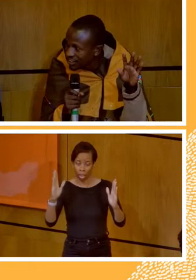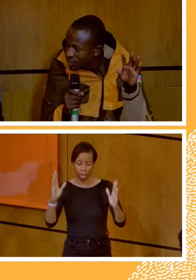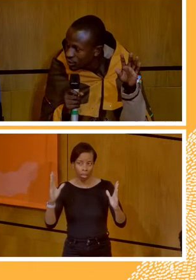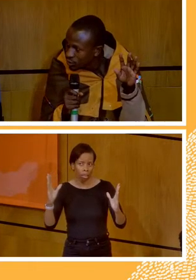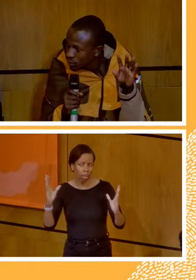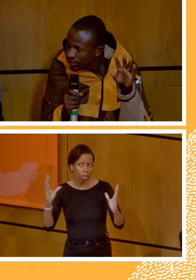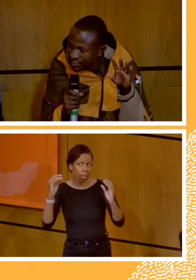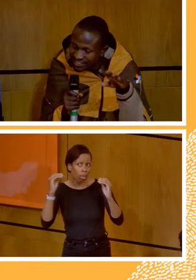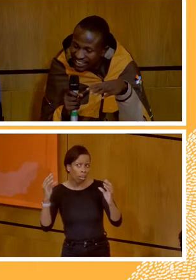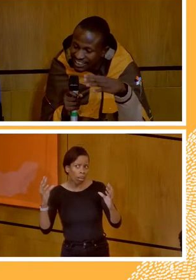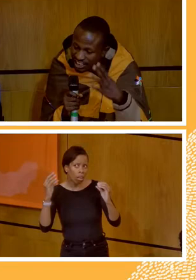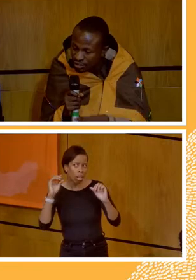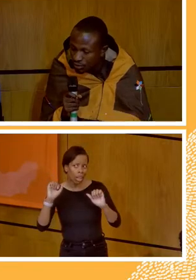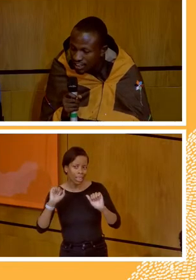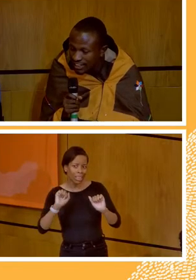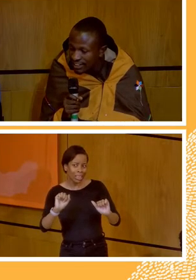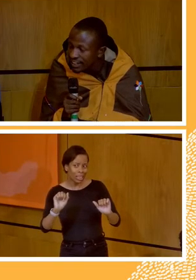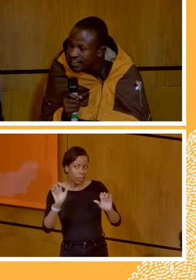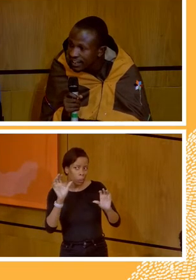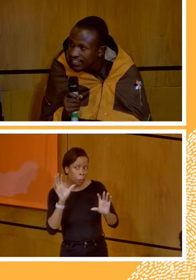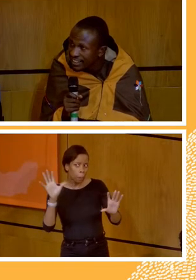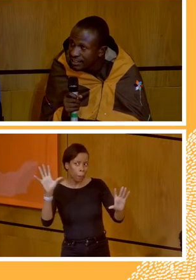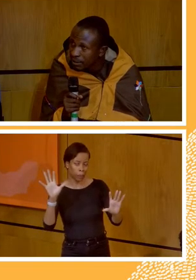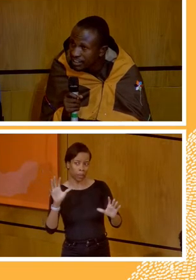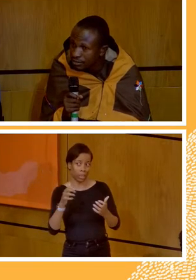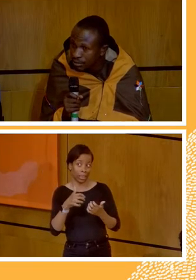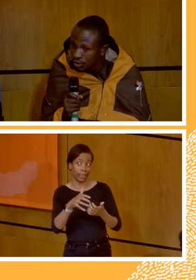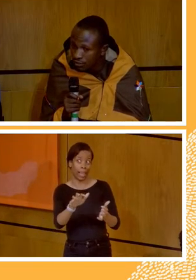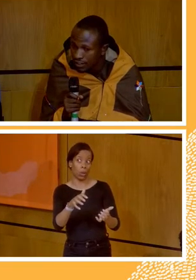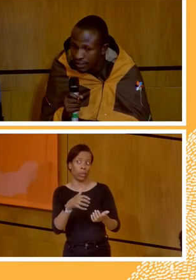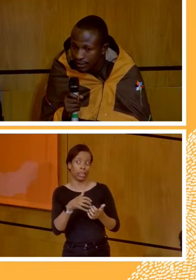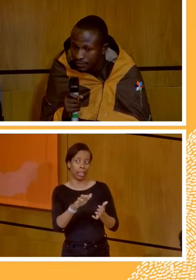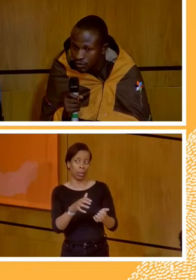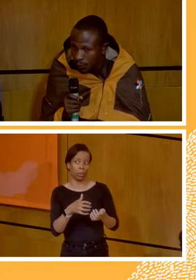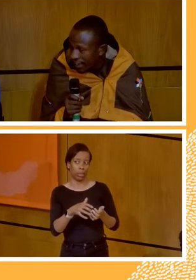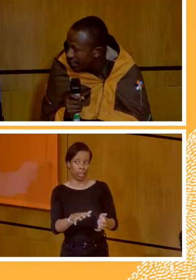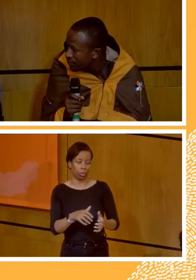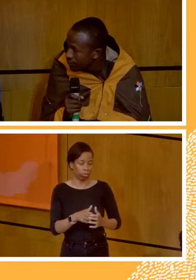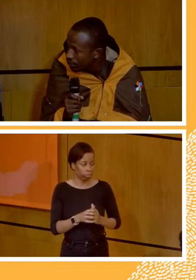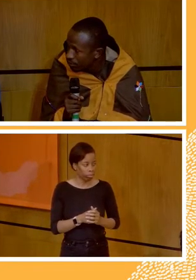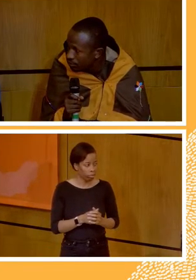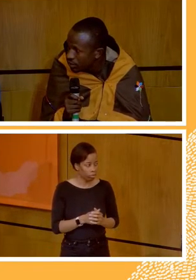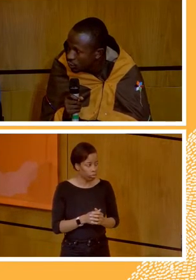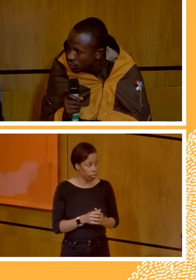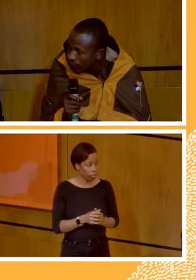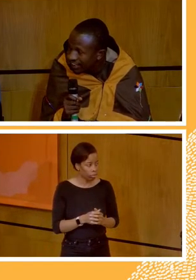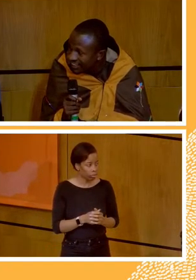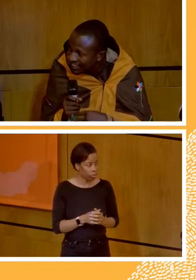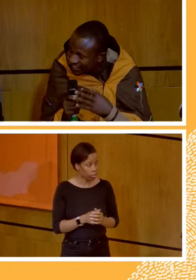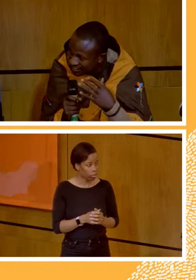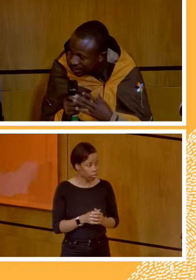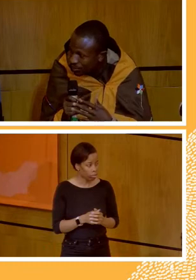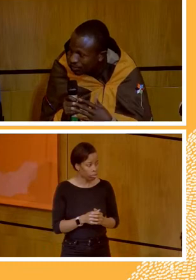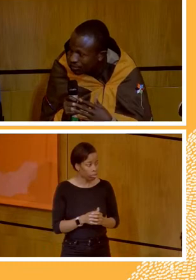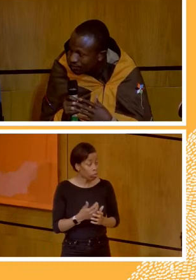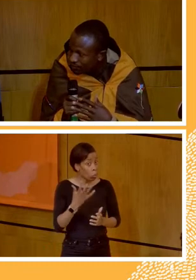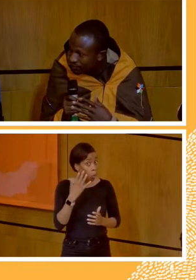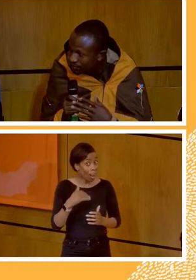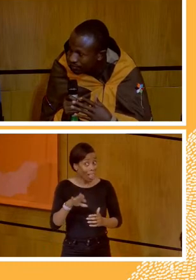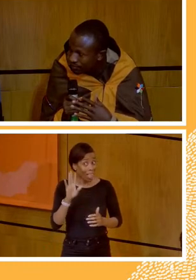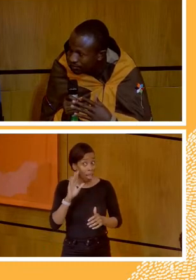hyrax. So it's an indication, and that reminds me of where I come from. So when I hear that